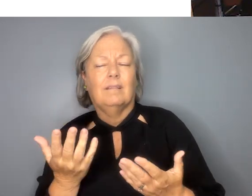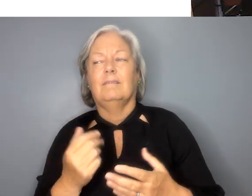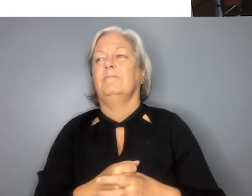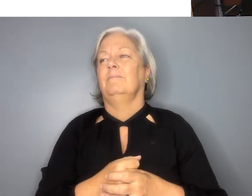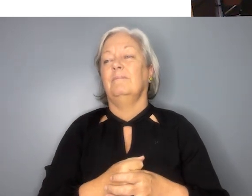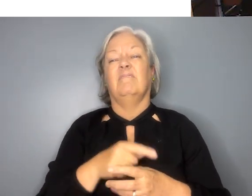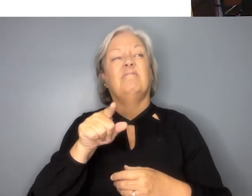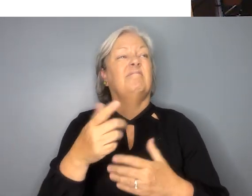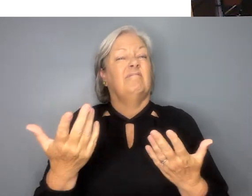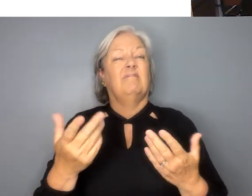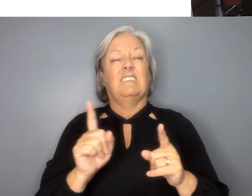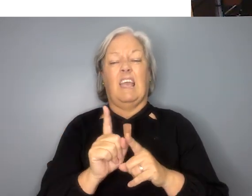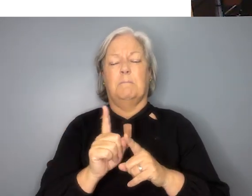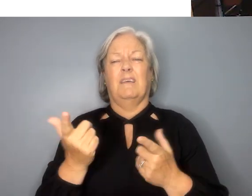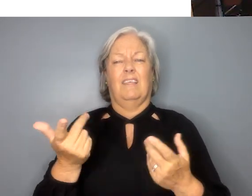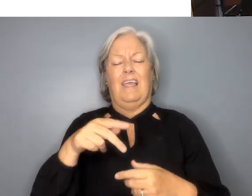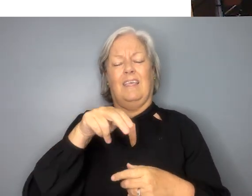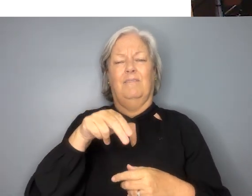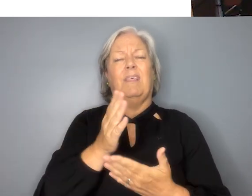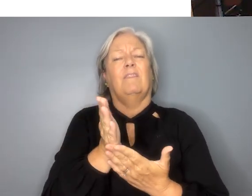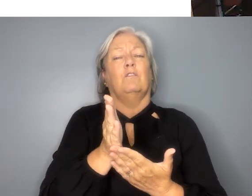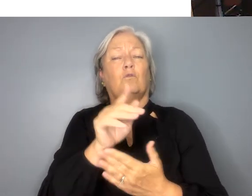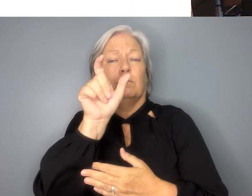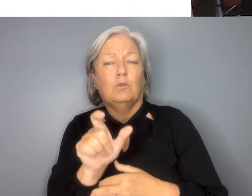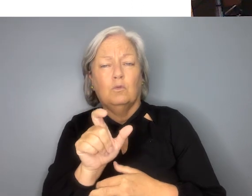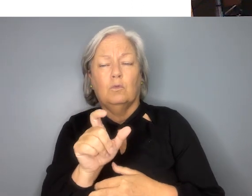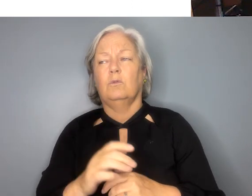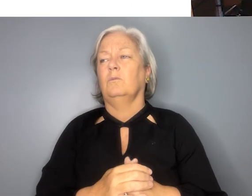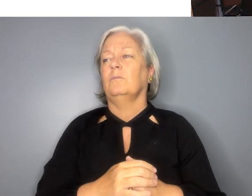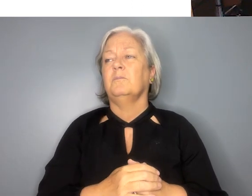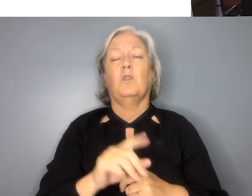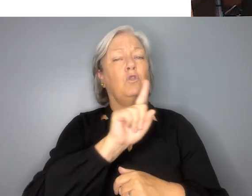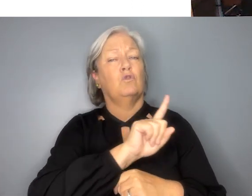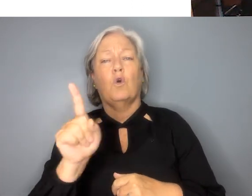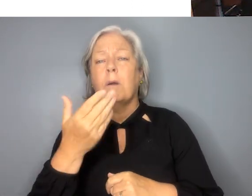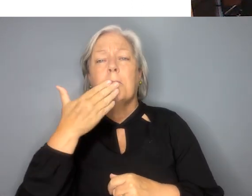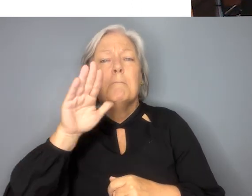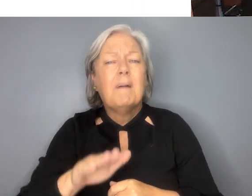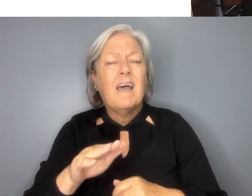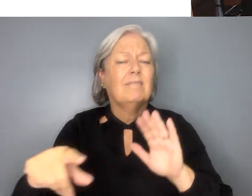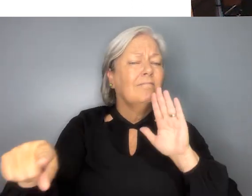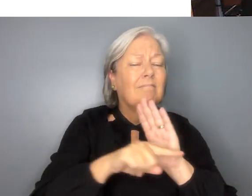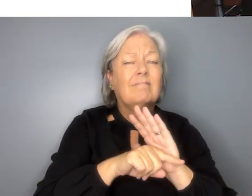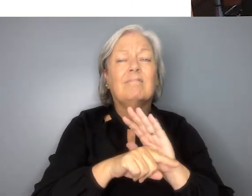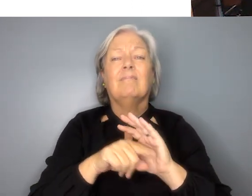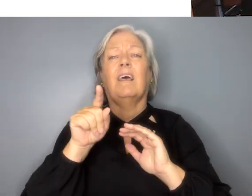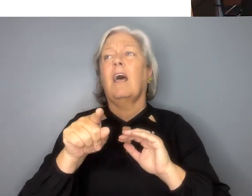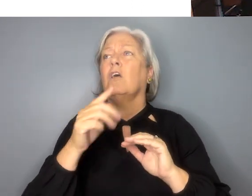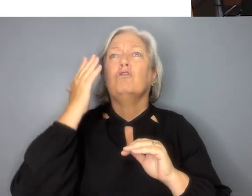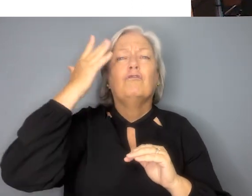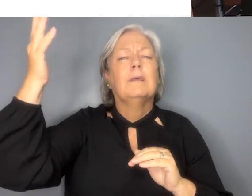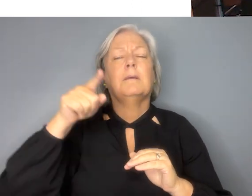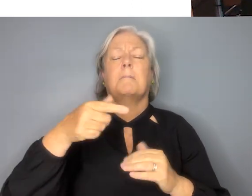will revert back to female, which is how we all start anyway. But this basically talks about the fact that there's no bad dreaming stories prior to